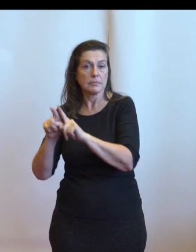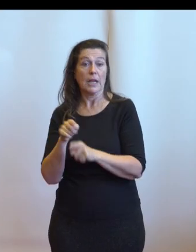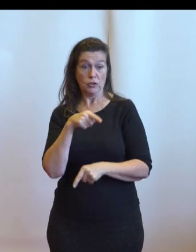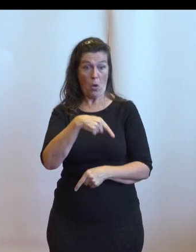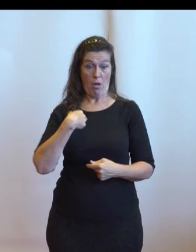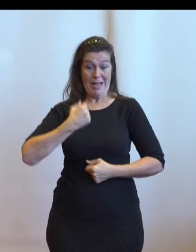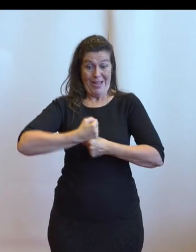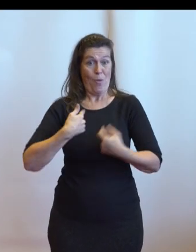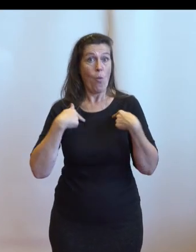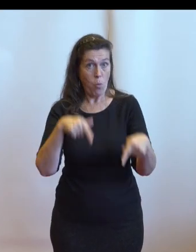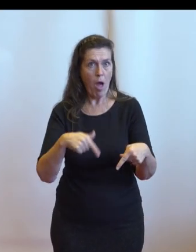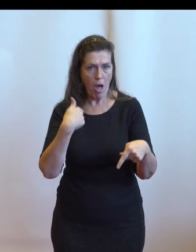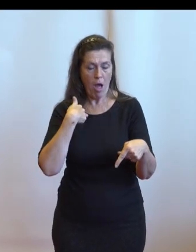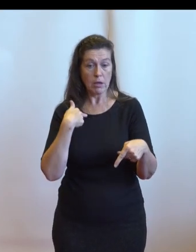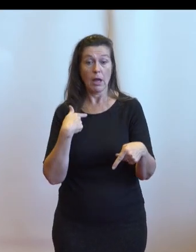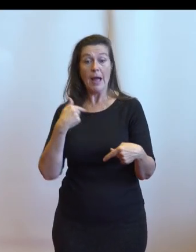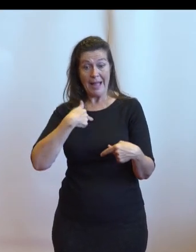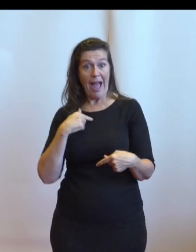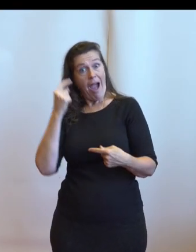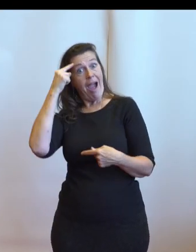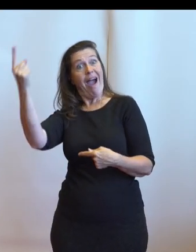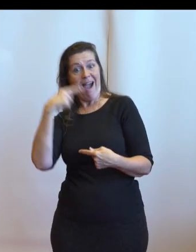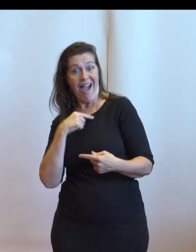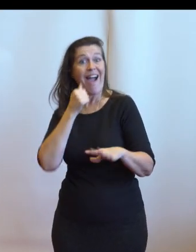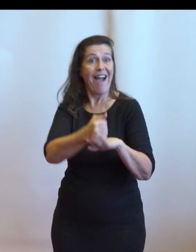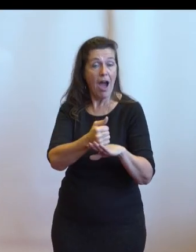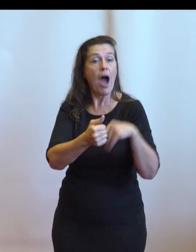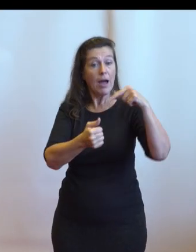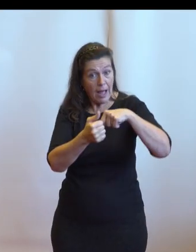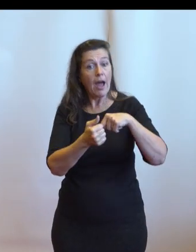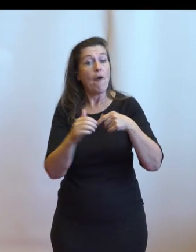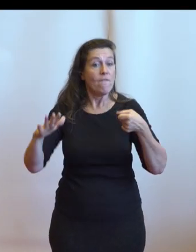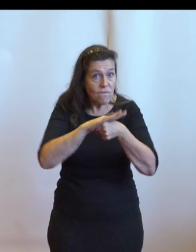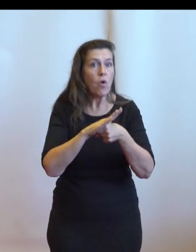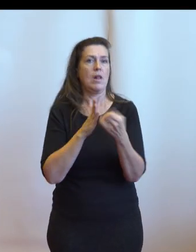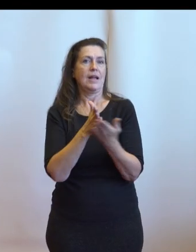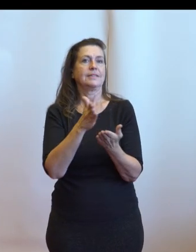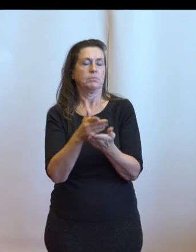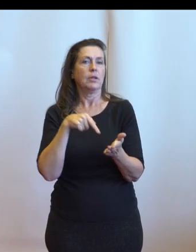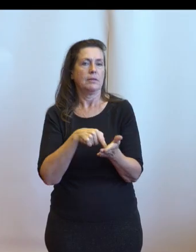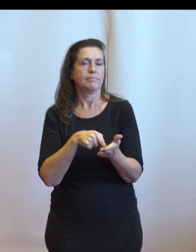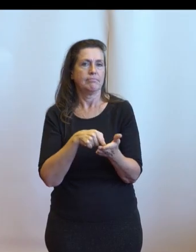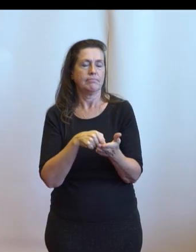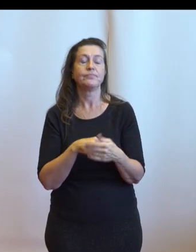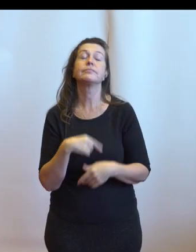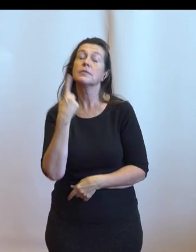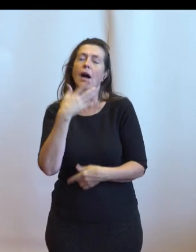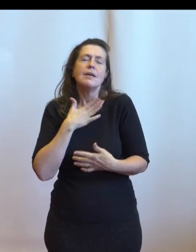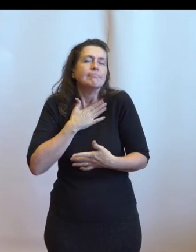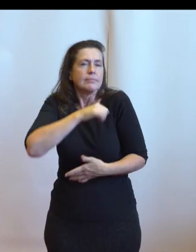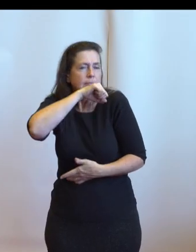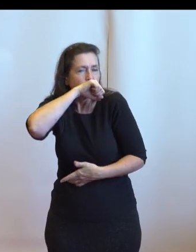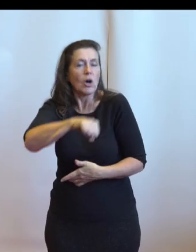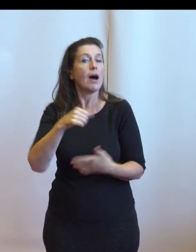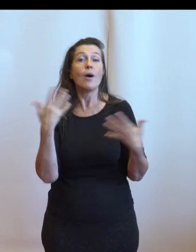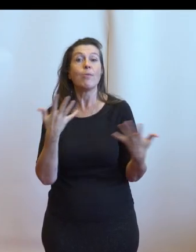initiatives are fully accessible, and we need to have marketing and communication with ourselves. Something that I really like that CIO has